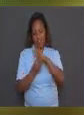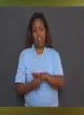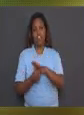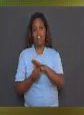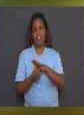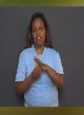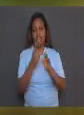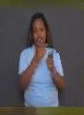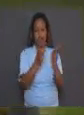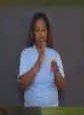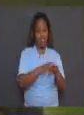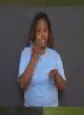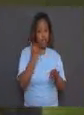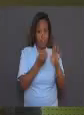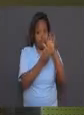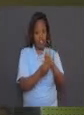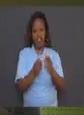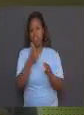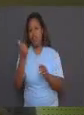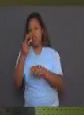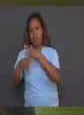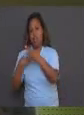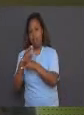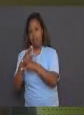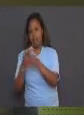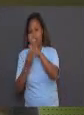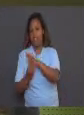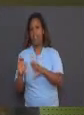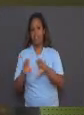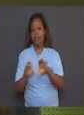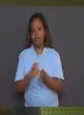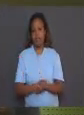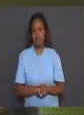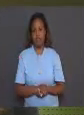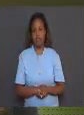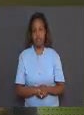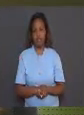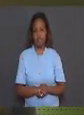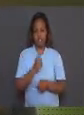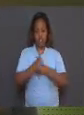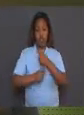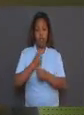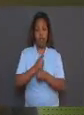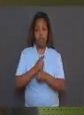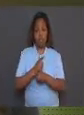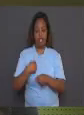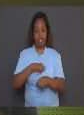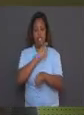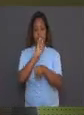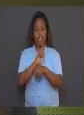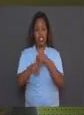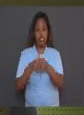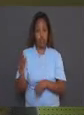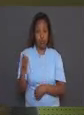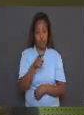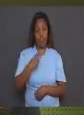whole world. To be responsible global citizens, we have